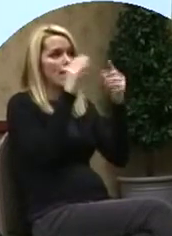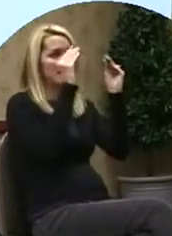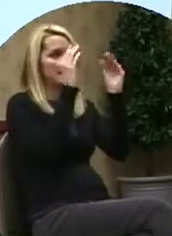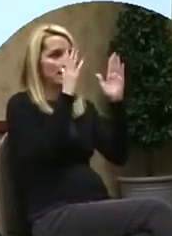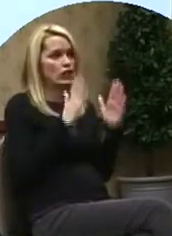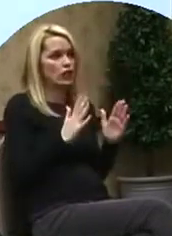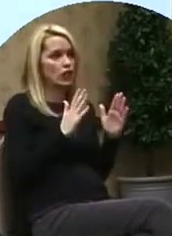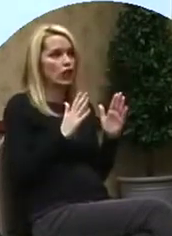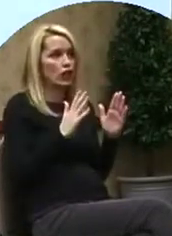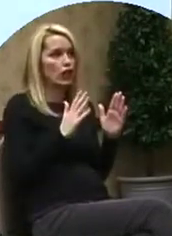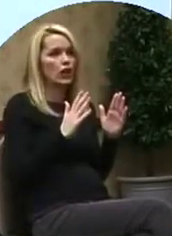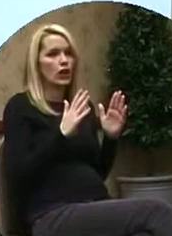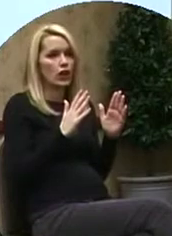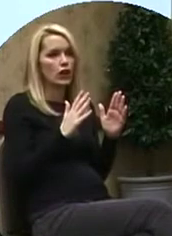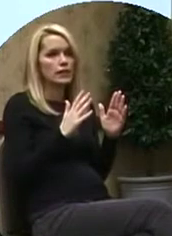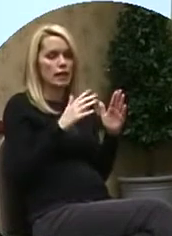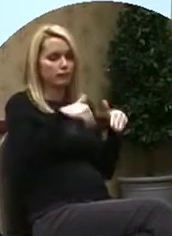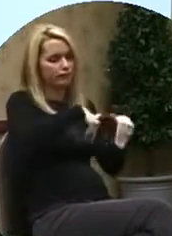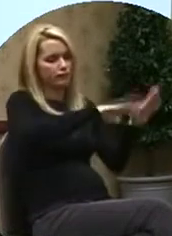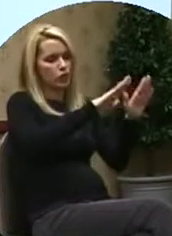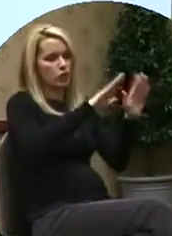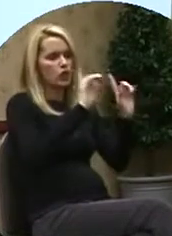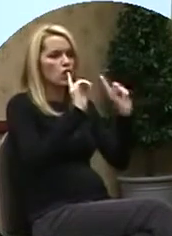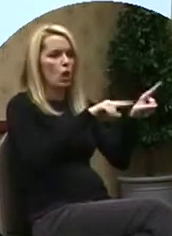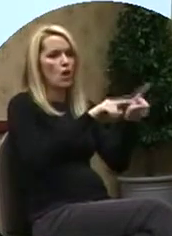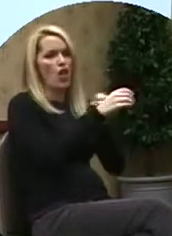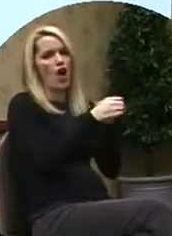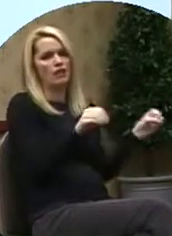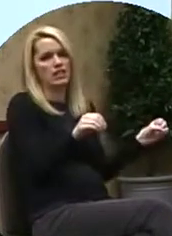with you, out of here, go to the office.